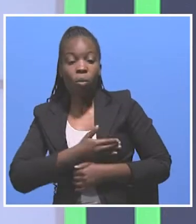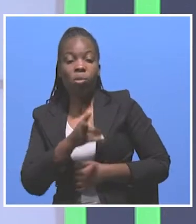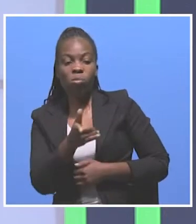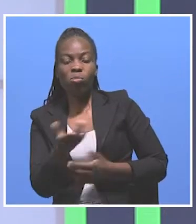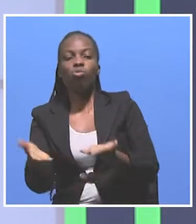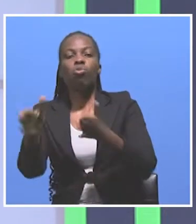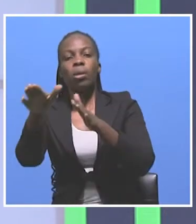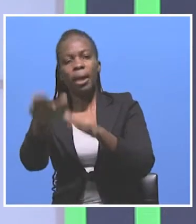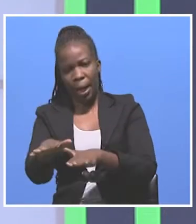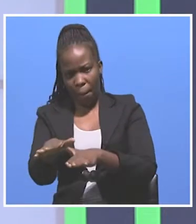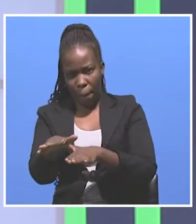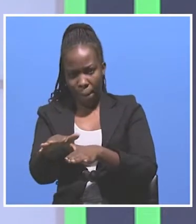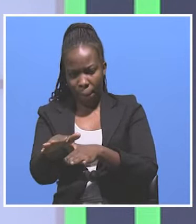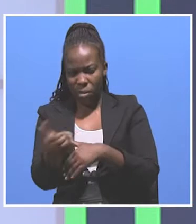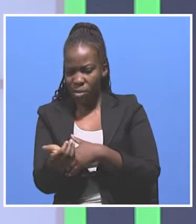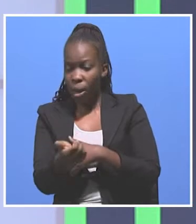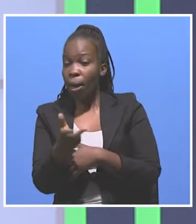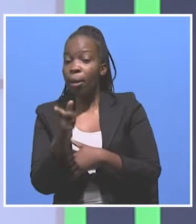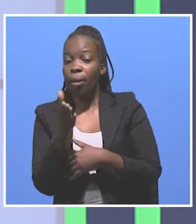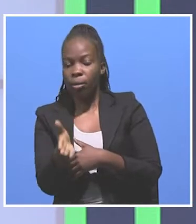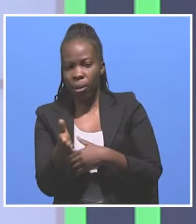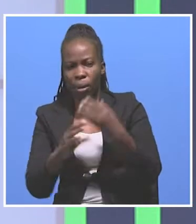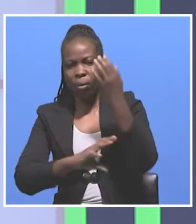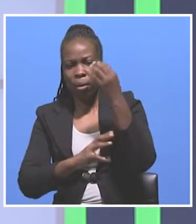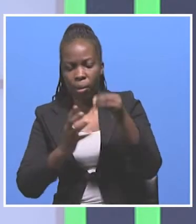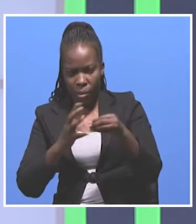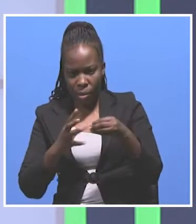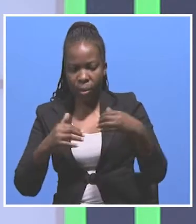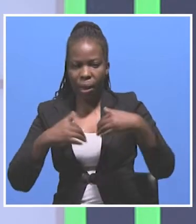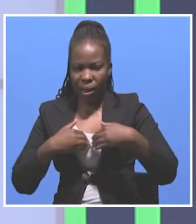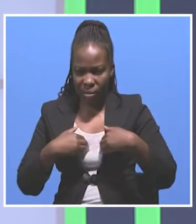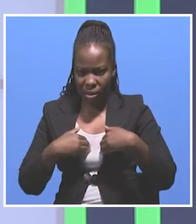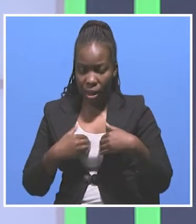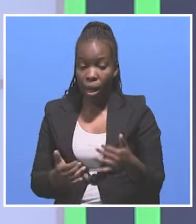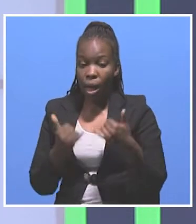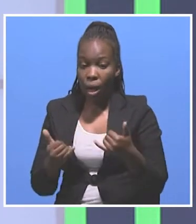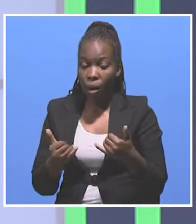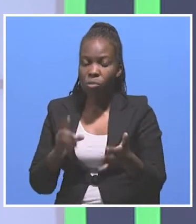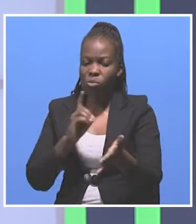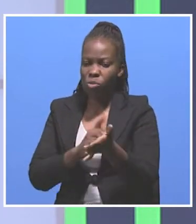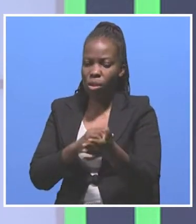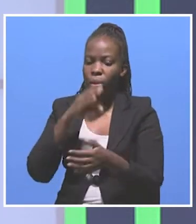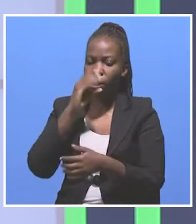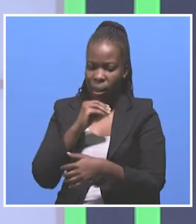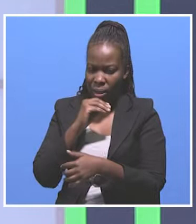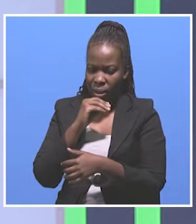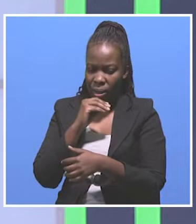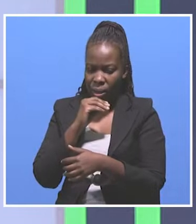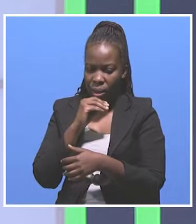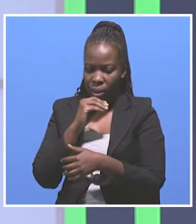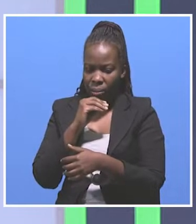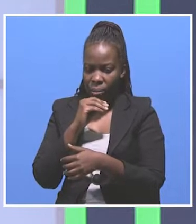conditions. Again, you find that us now as medical people say to make this, to save life,